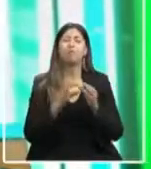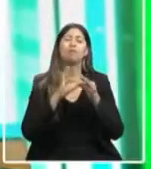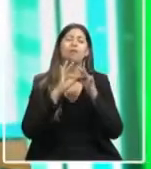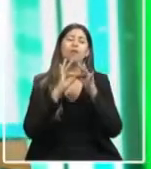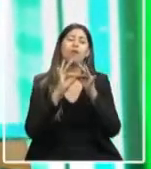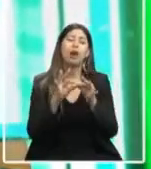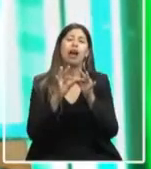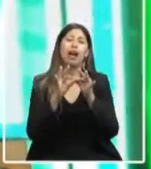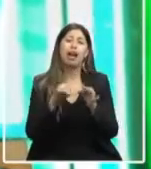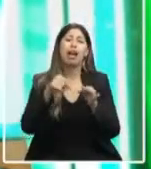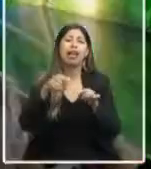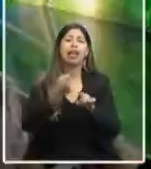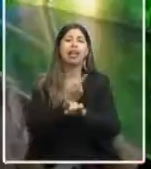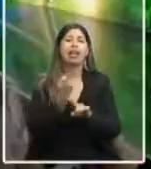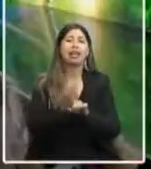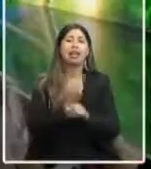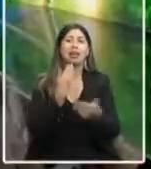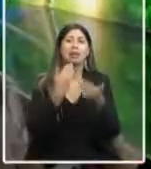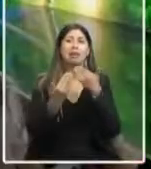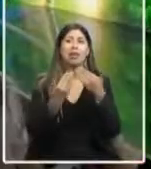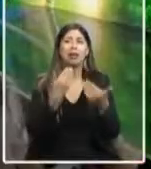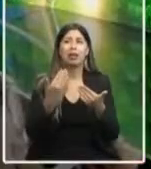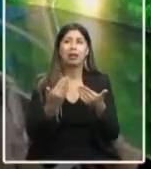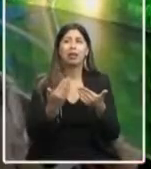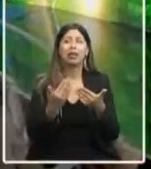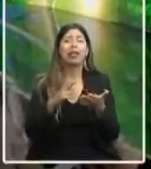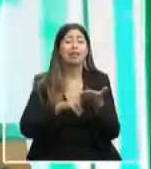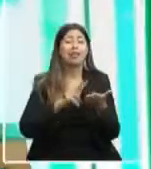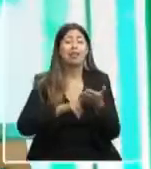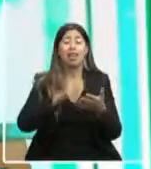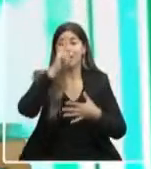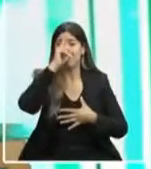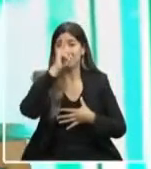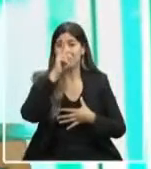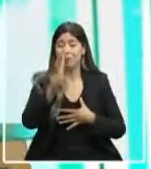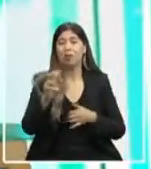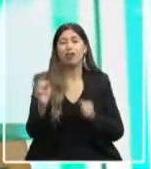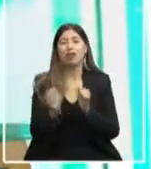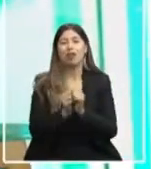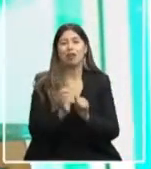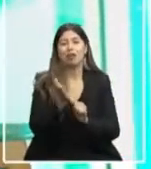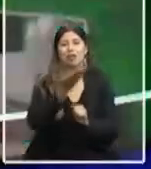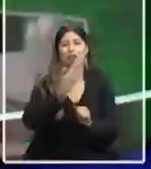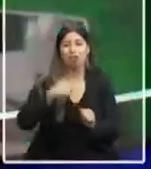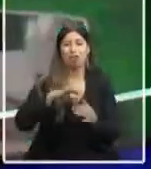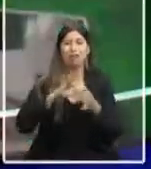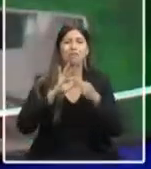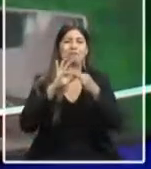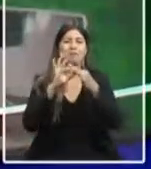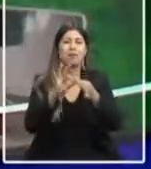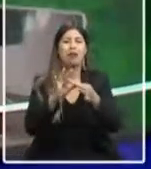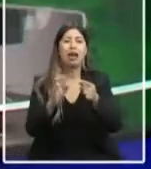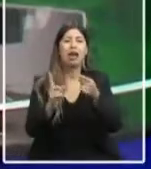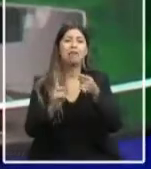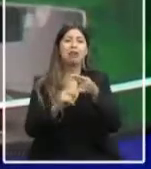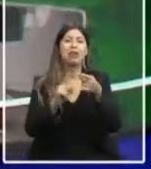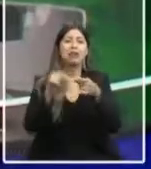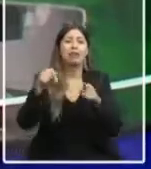but it's a super honor to have you here. Thank you very much for giving us your time. Thank you very much